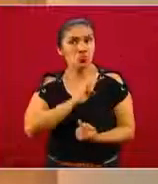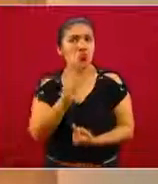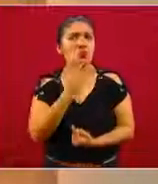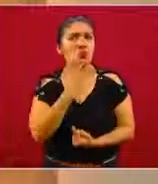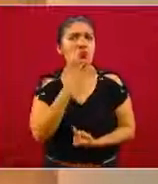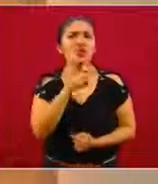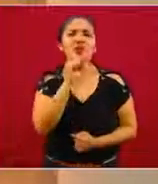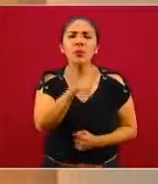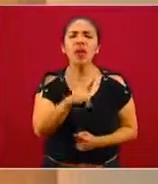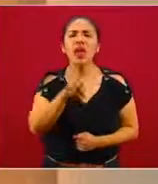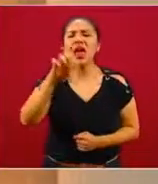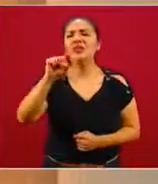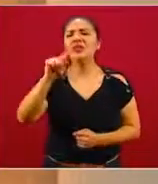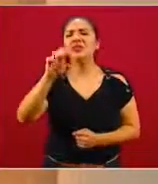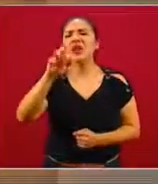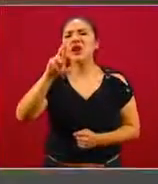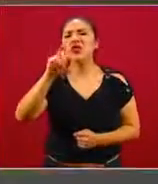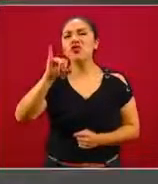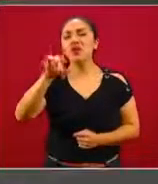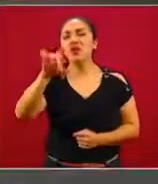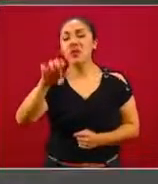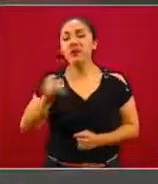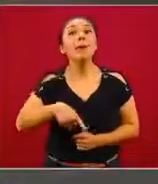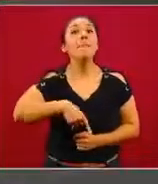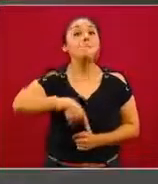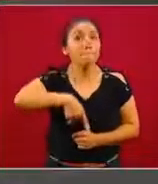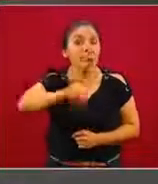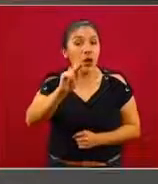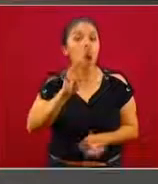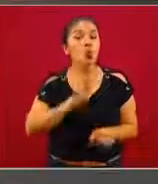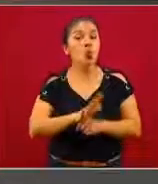cases they might use medication.